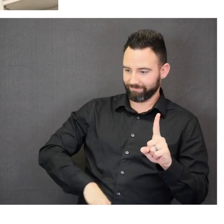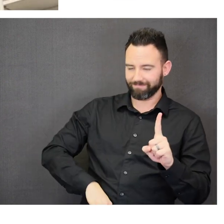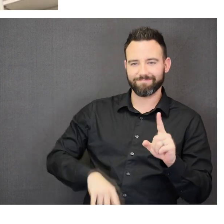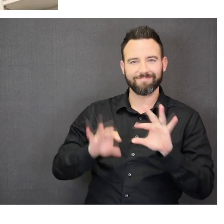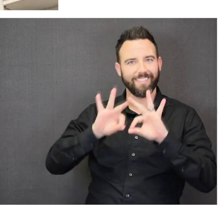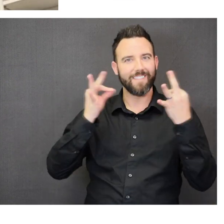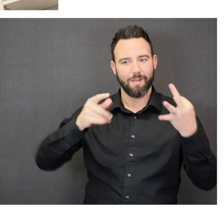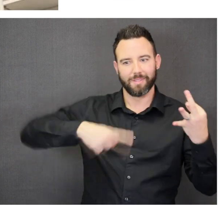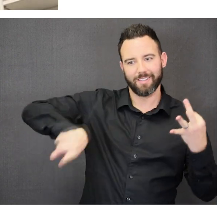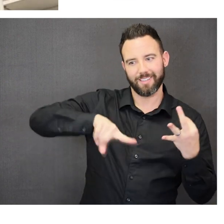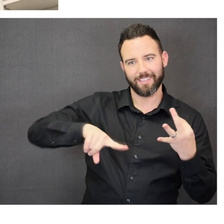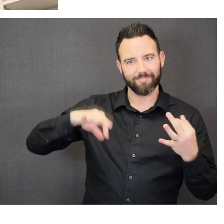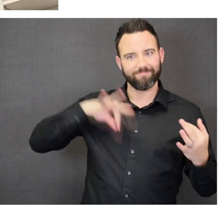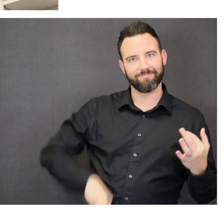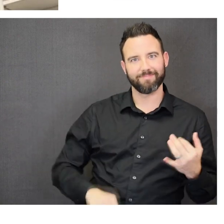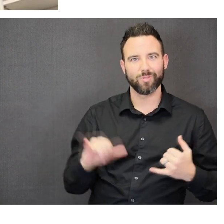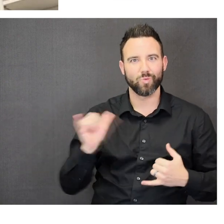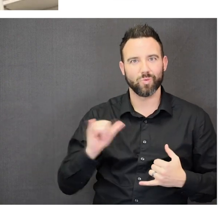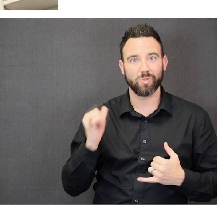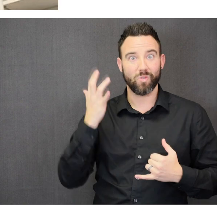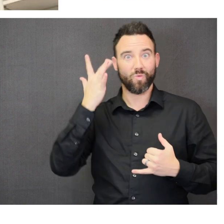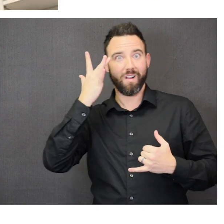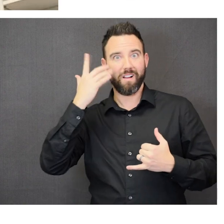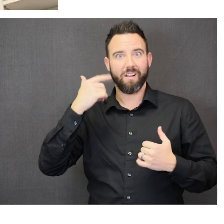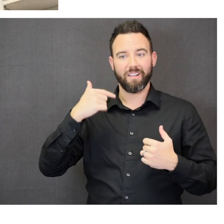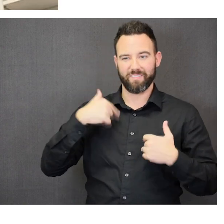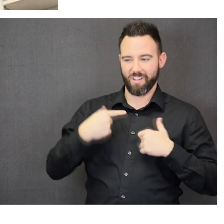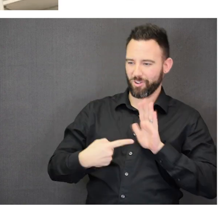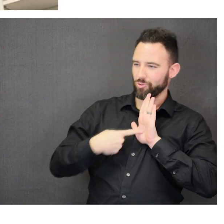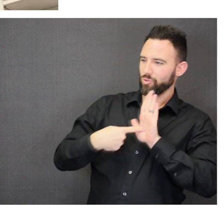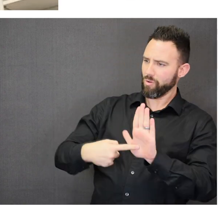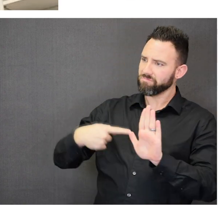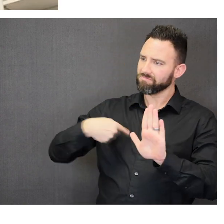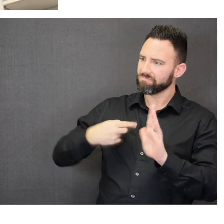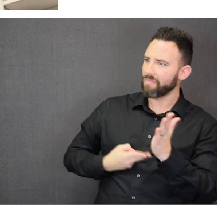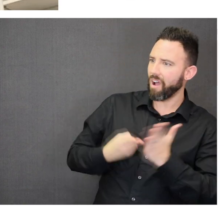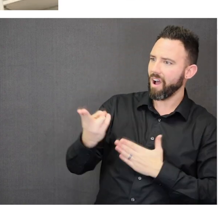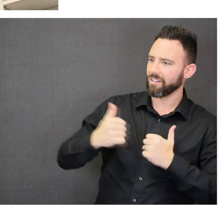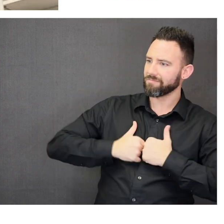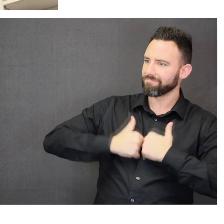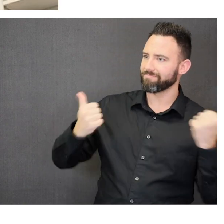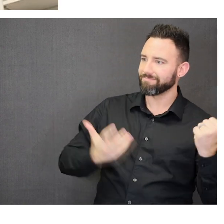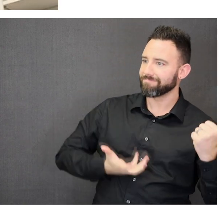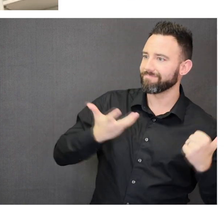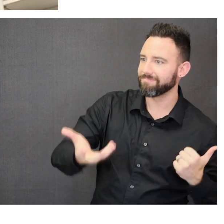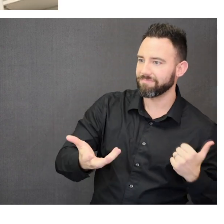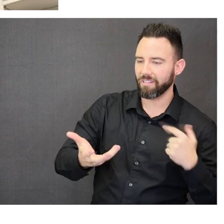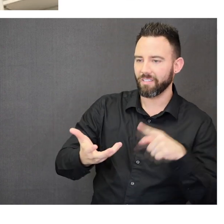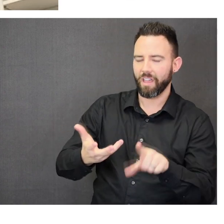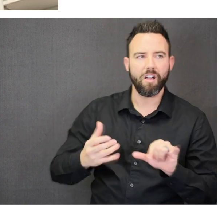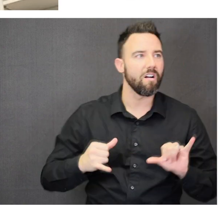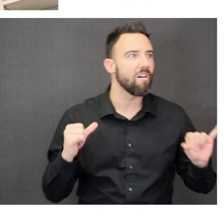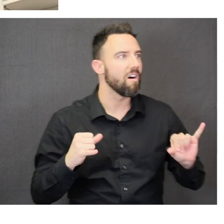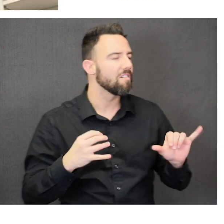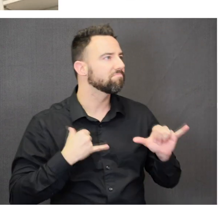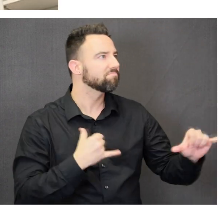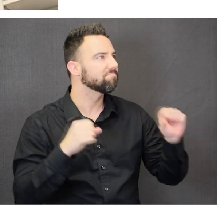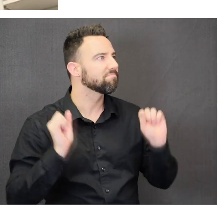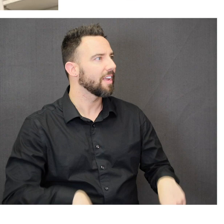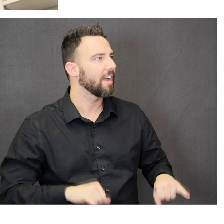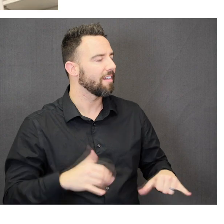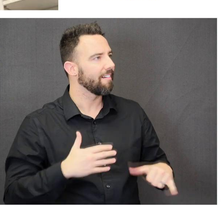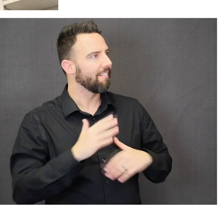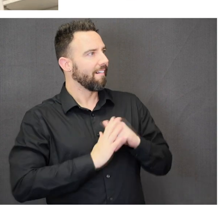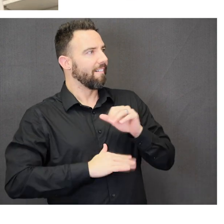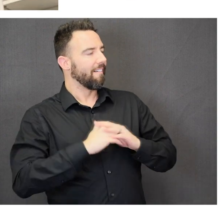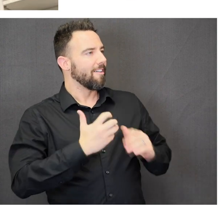in your family, because you're giving the family members permission to also be honest about what's happening inside of them as well. So